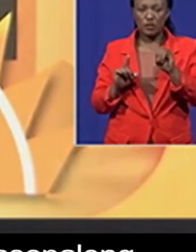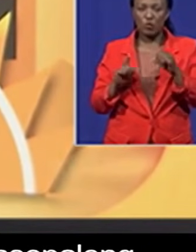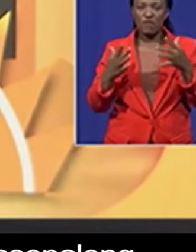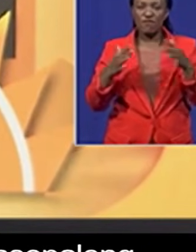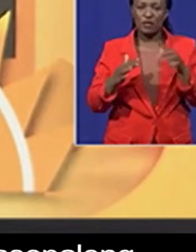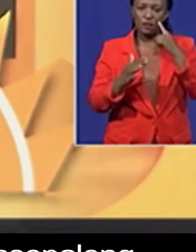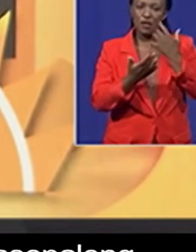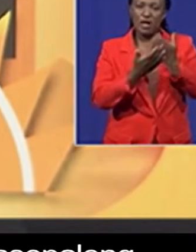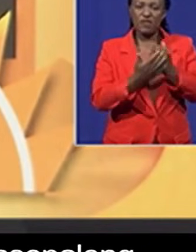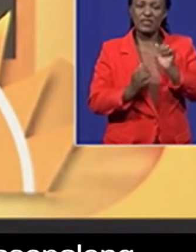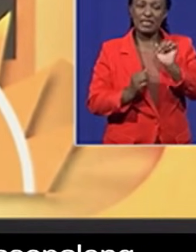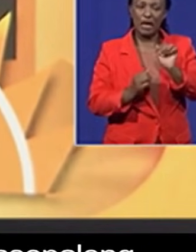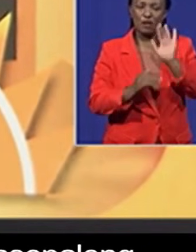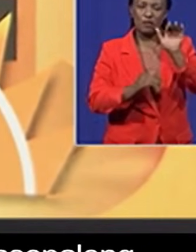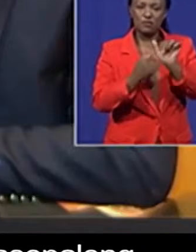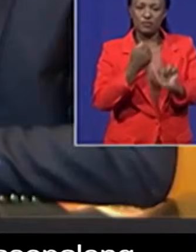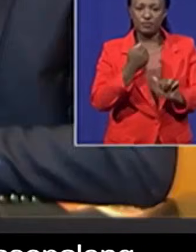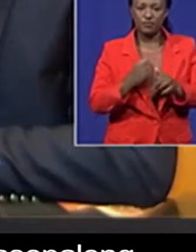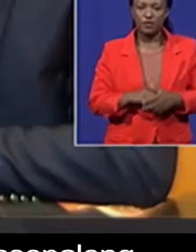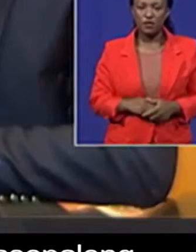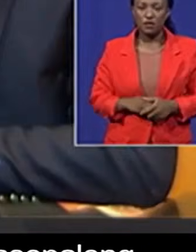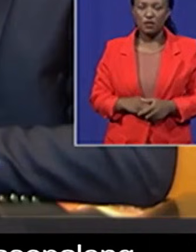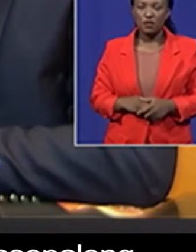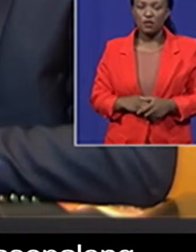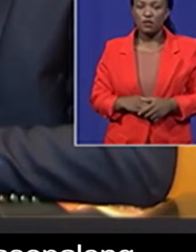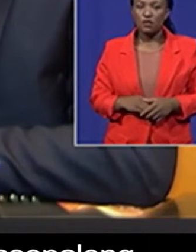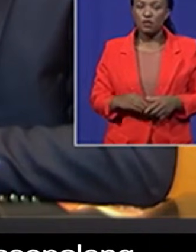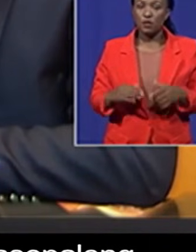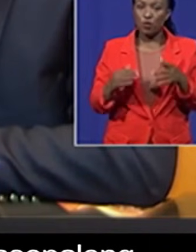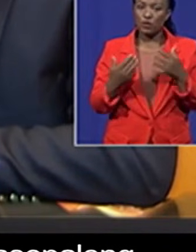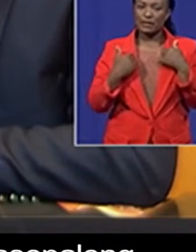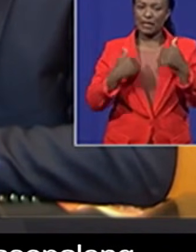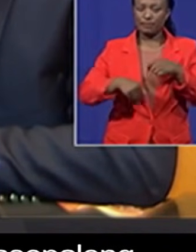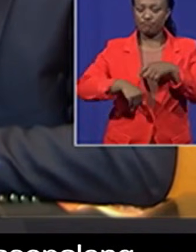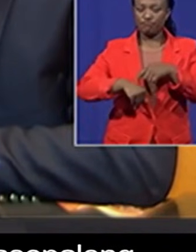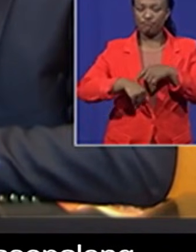tlang. We'll start at 8 o'clock with the current premier